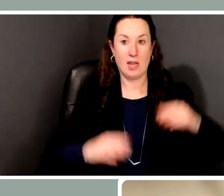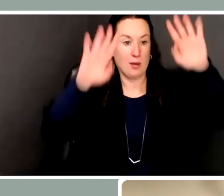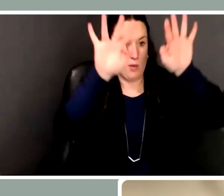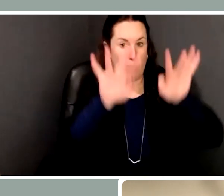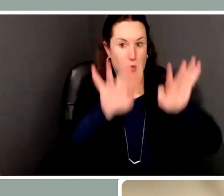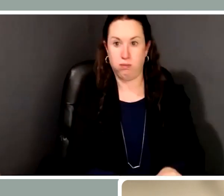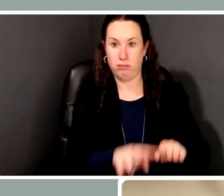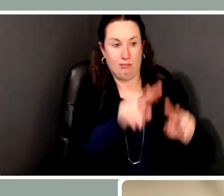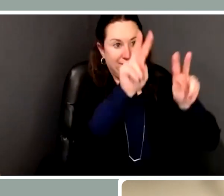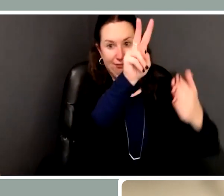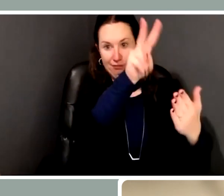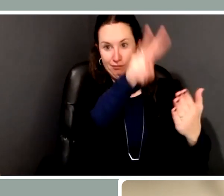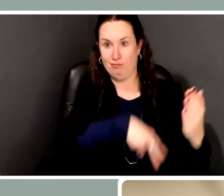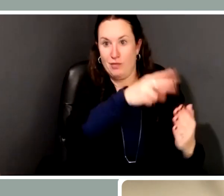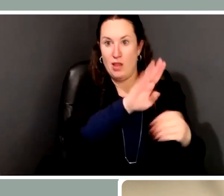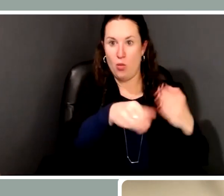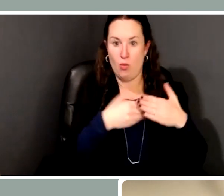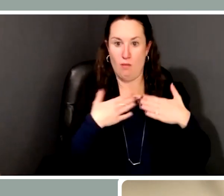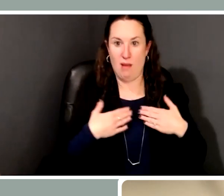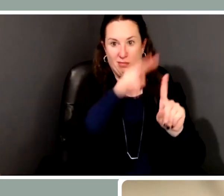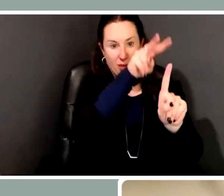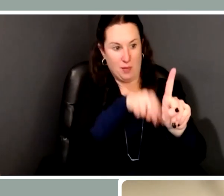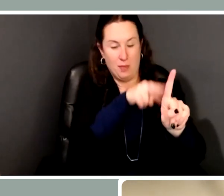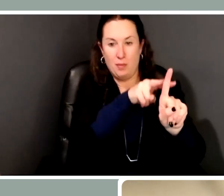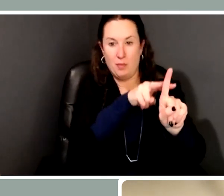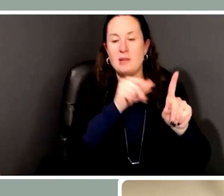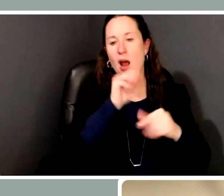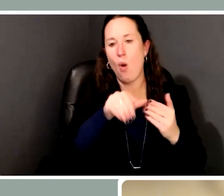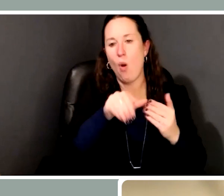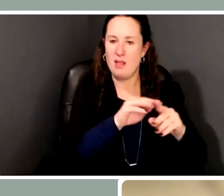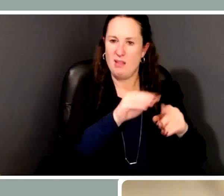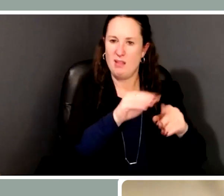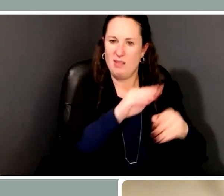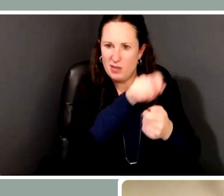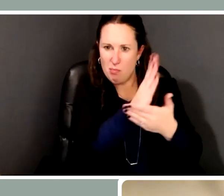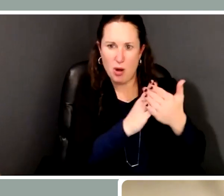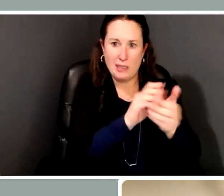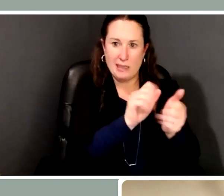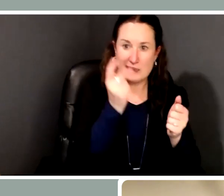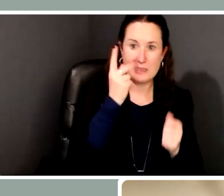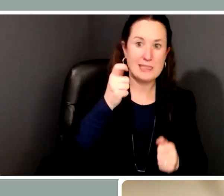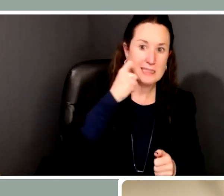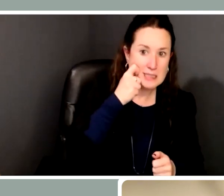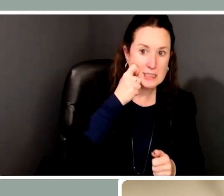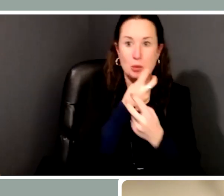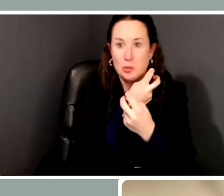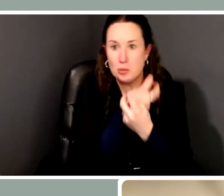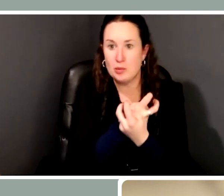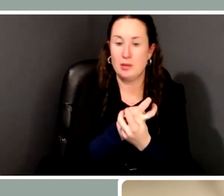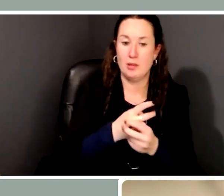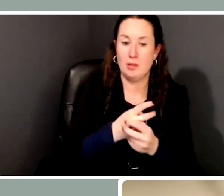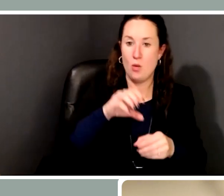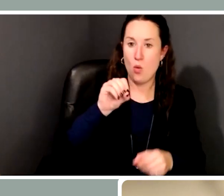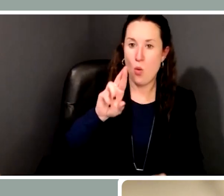and the radiologist can see all of the organs, the bone, the skin, everything that's within that. They get a pretty clear picture